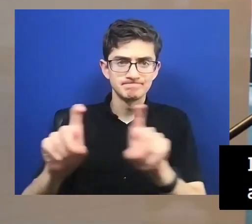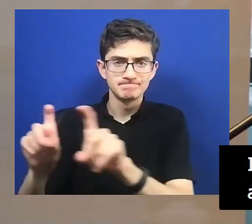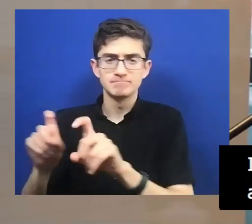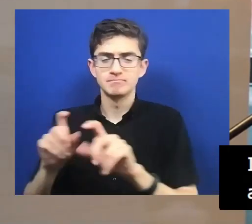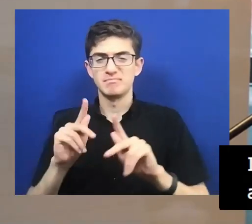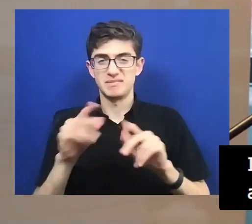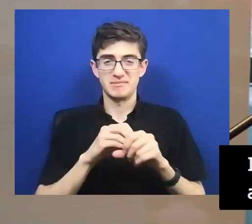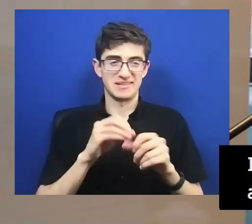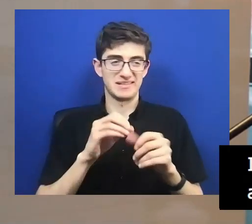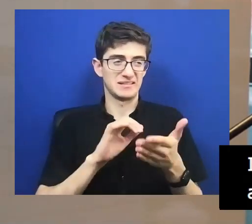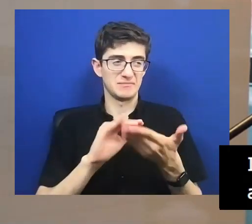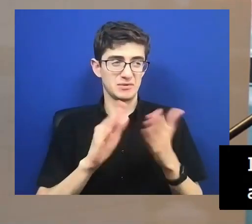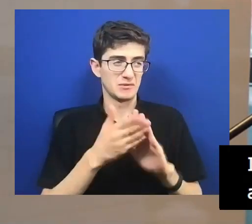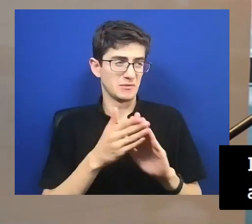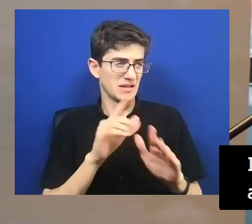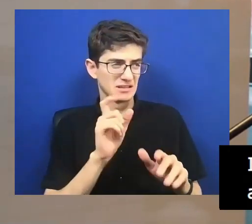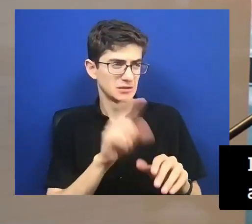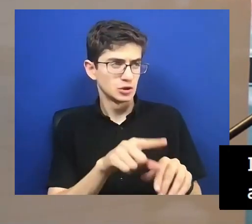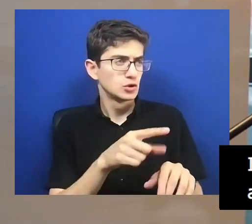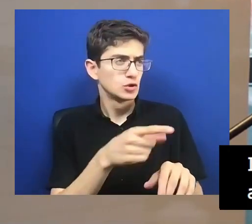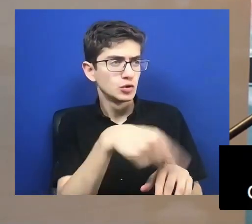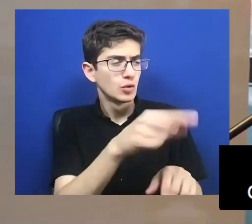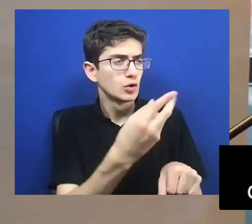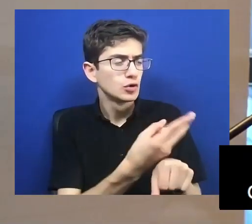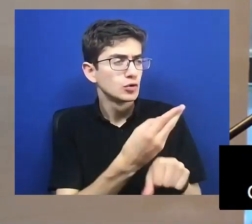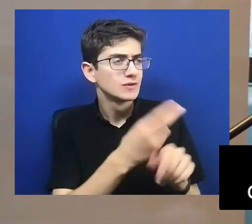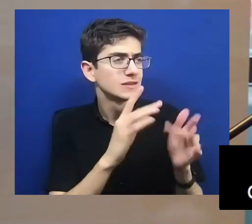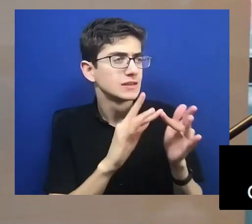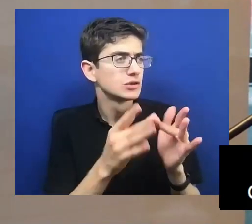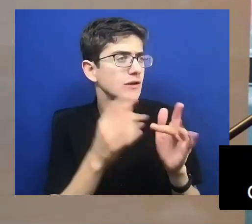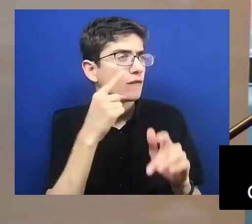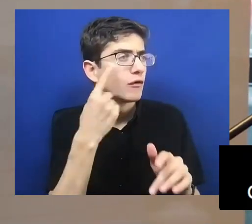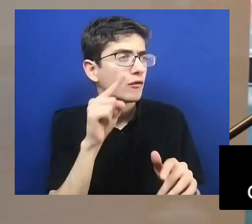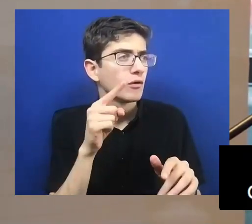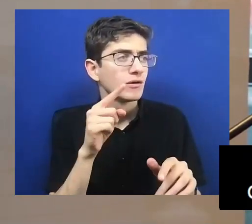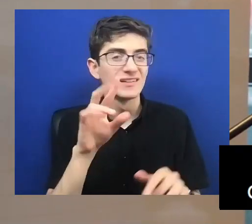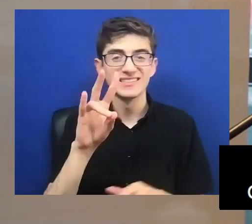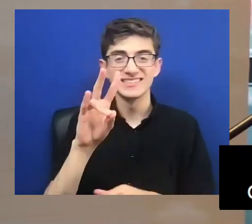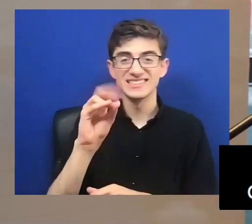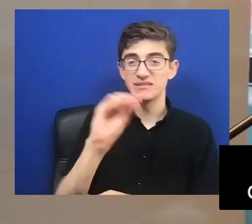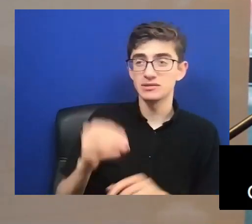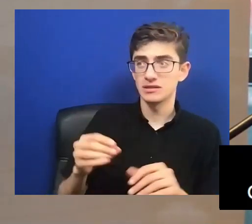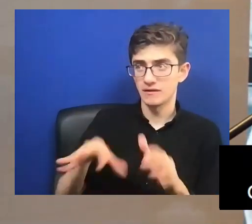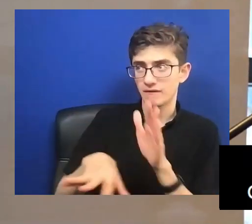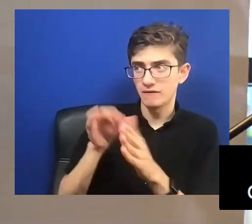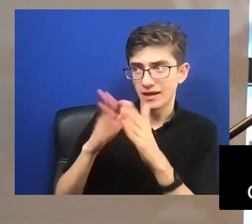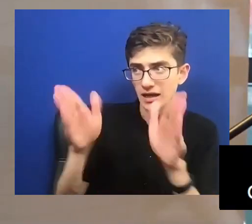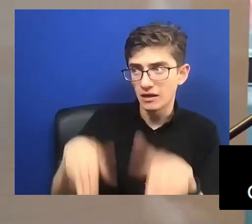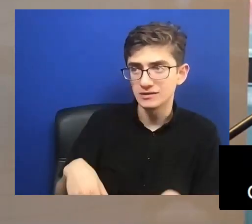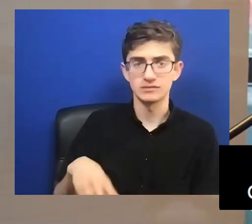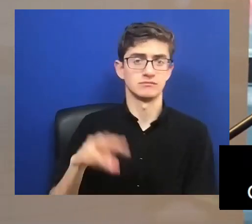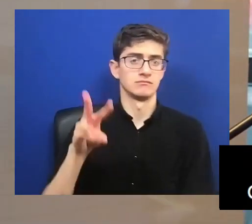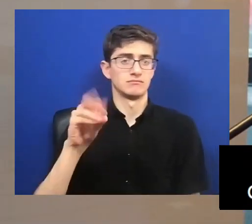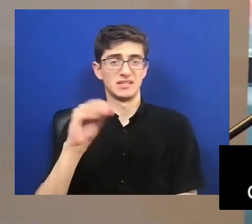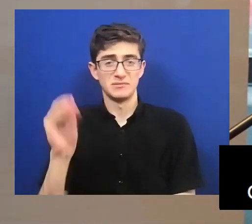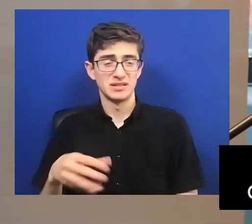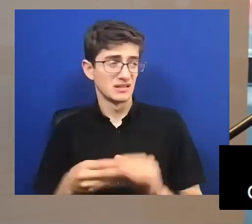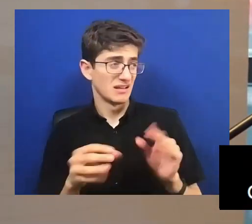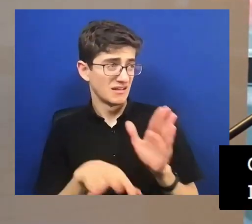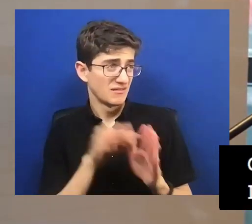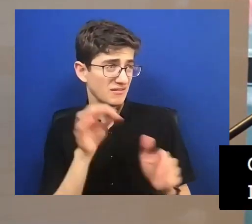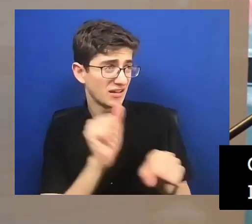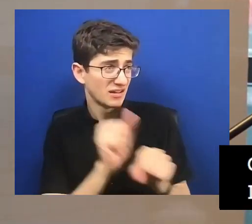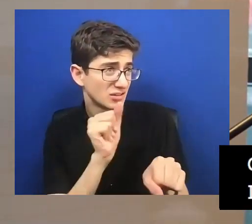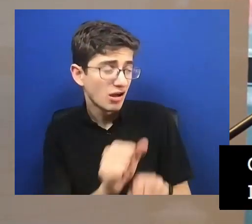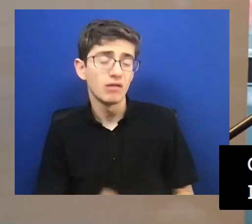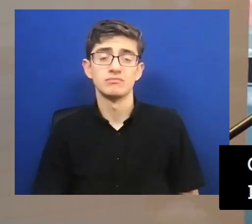internet for, 70% said to find housing, 60% said to find job opportunities, 40%